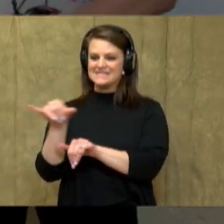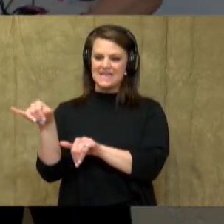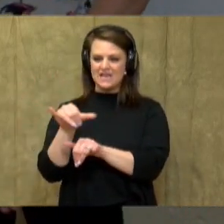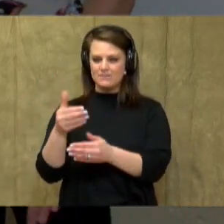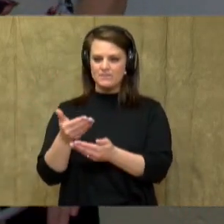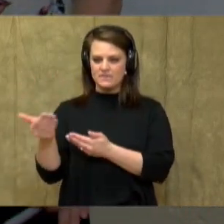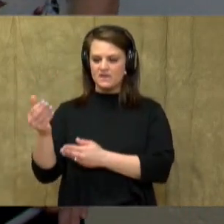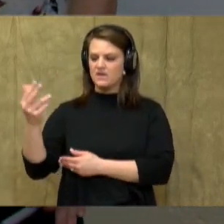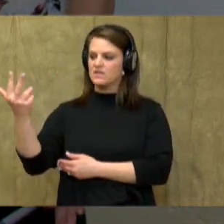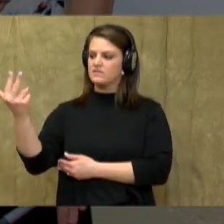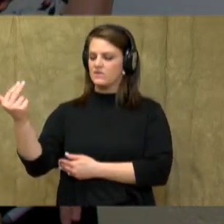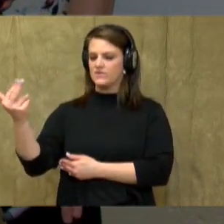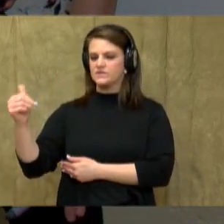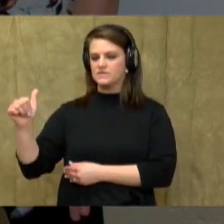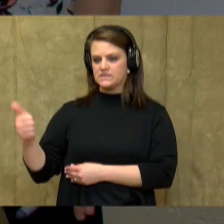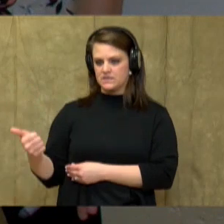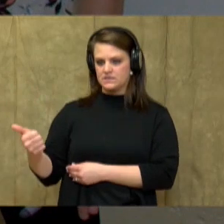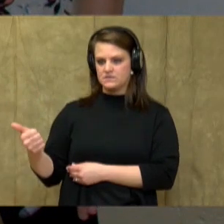thing as